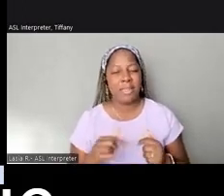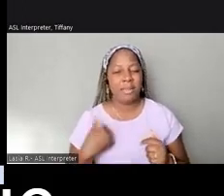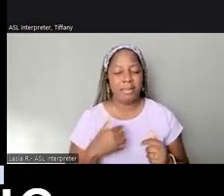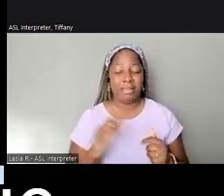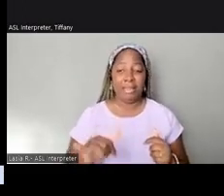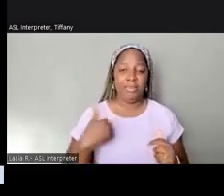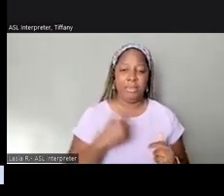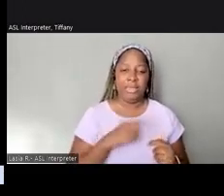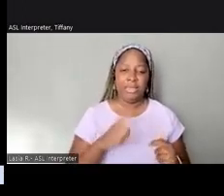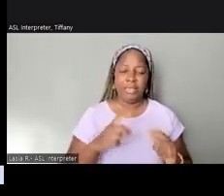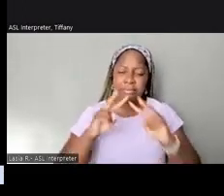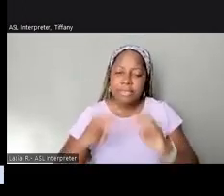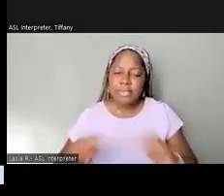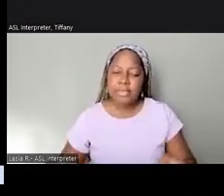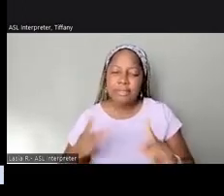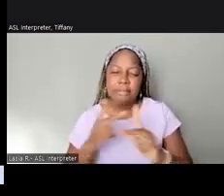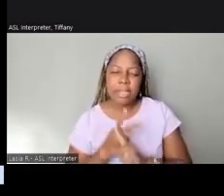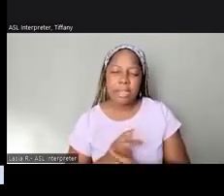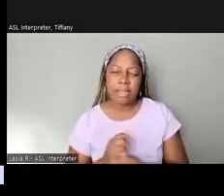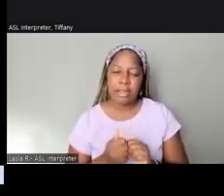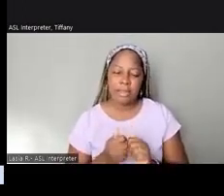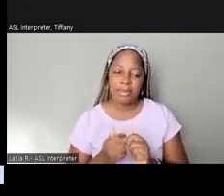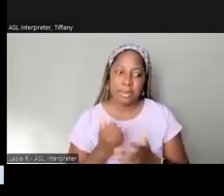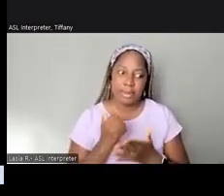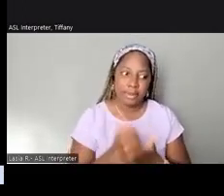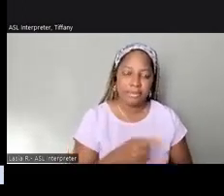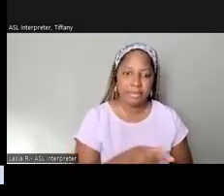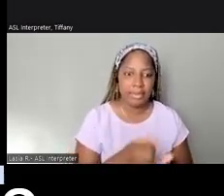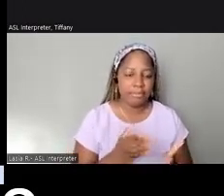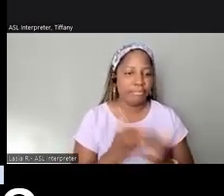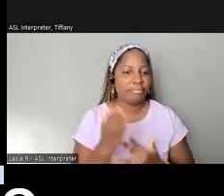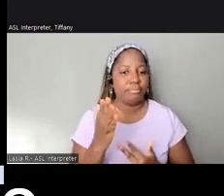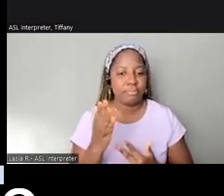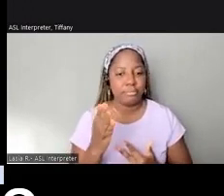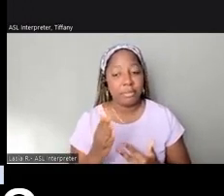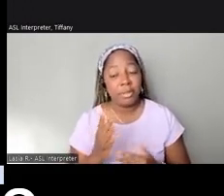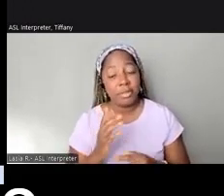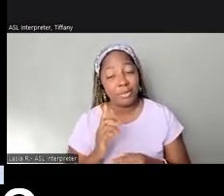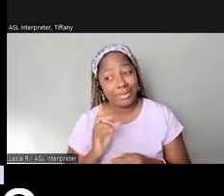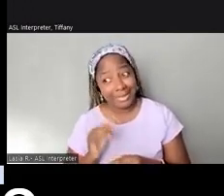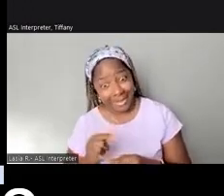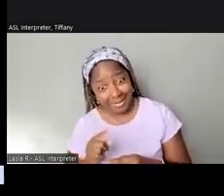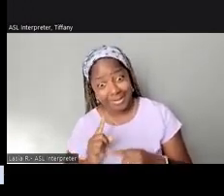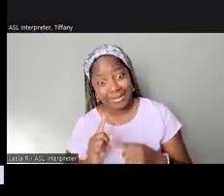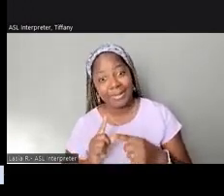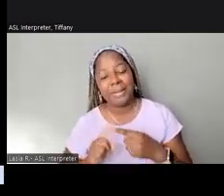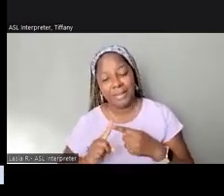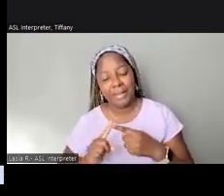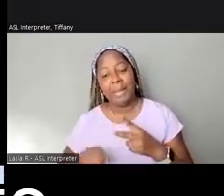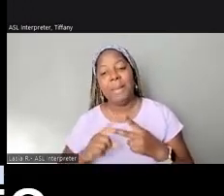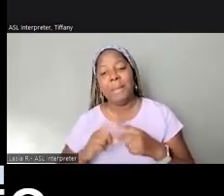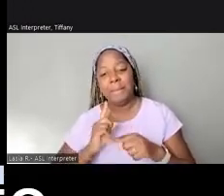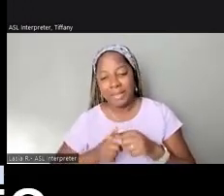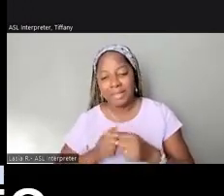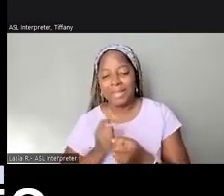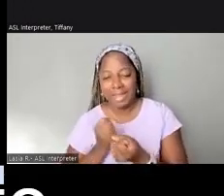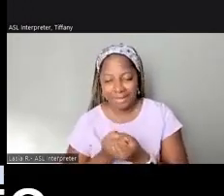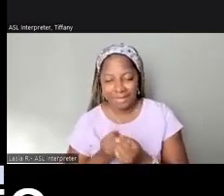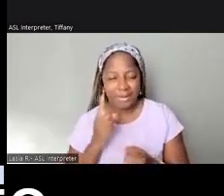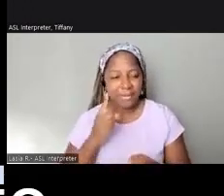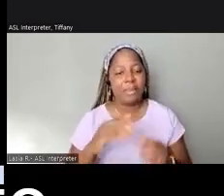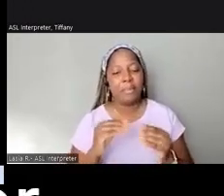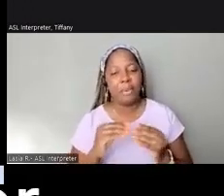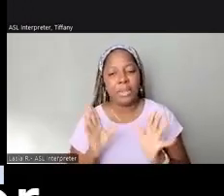we continue to do that, as well as advocate for broader things across the board that are going to allow for